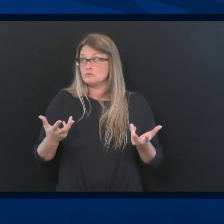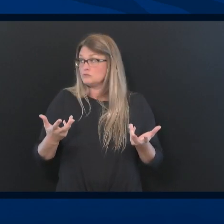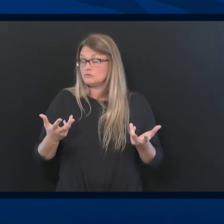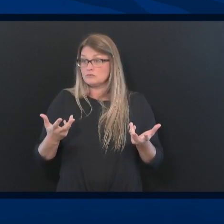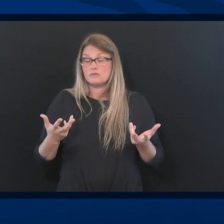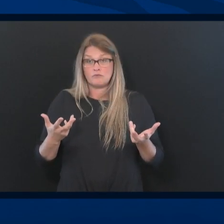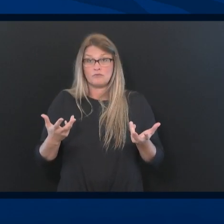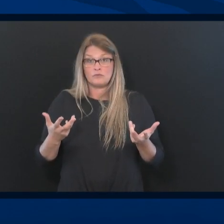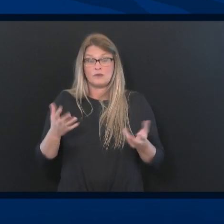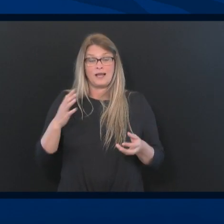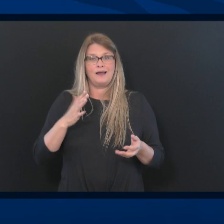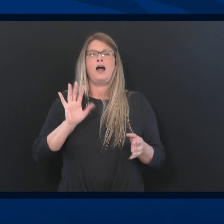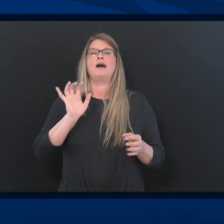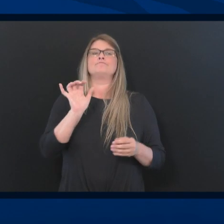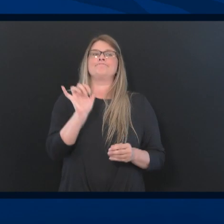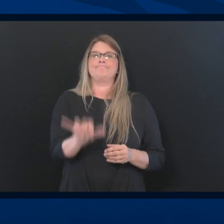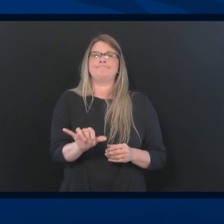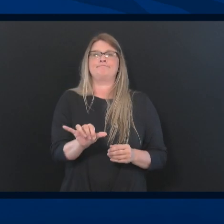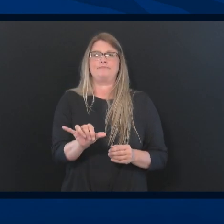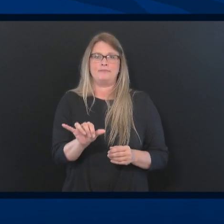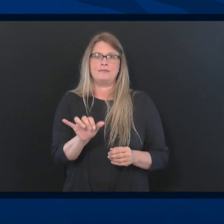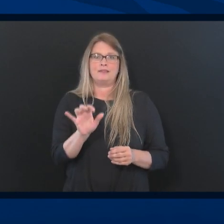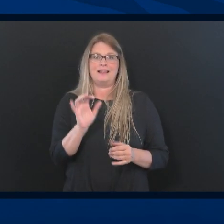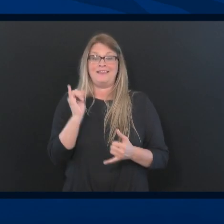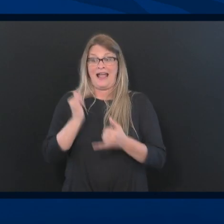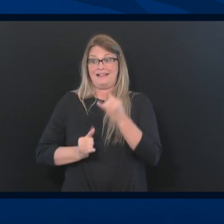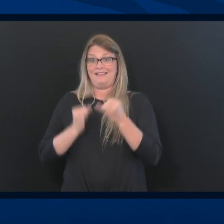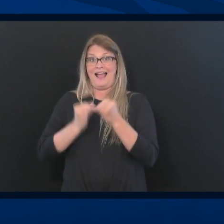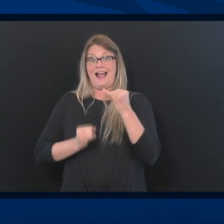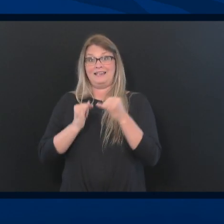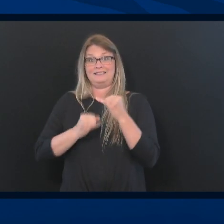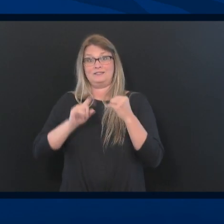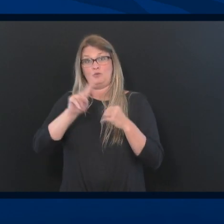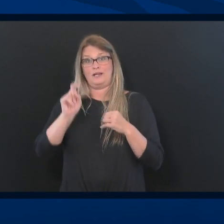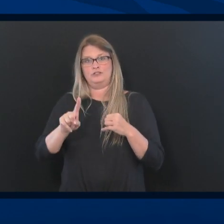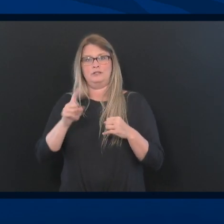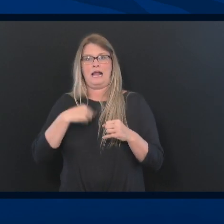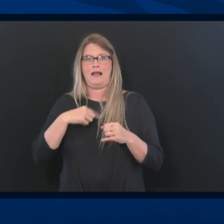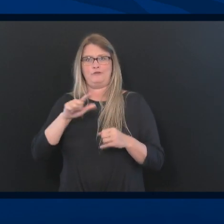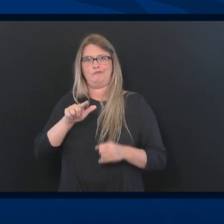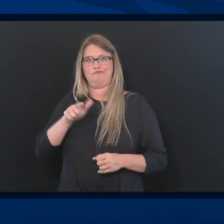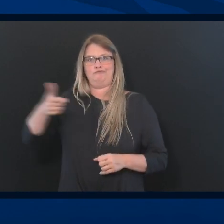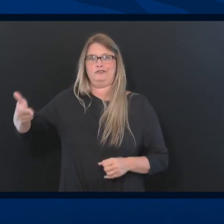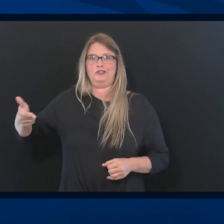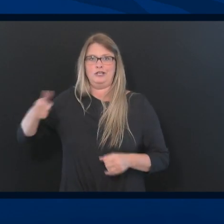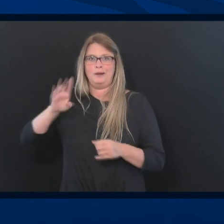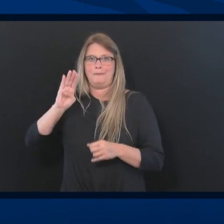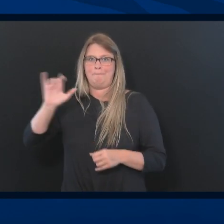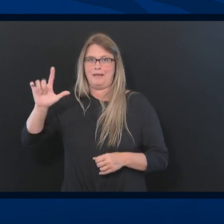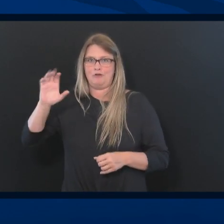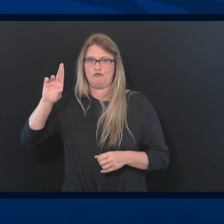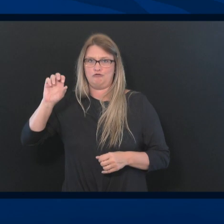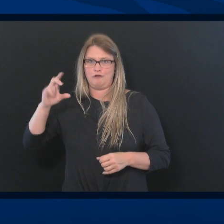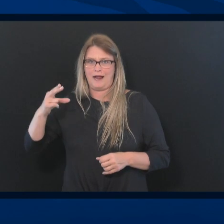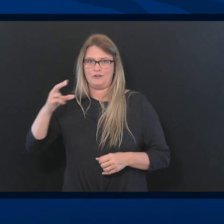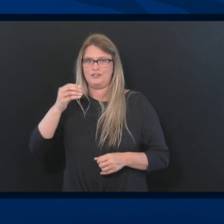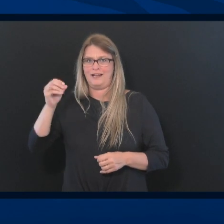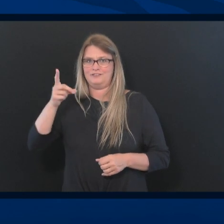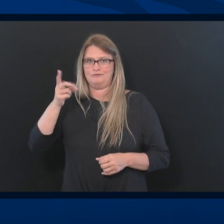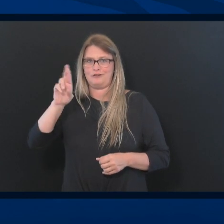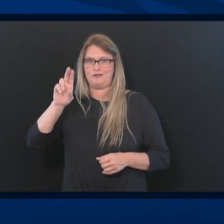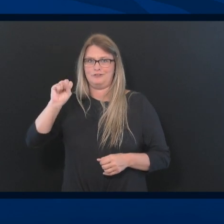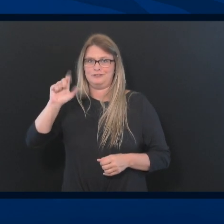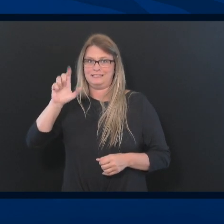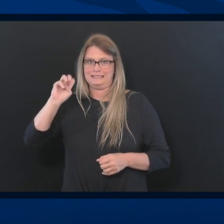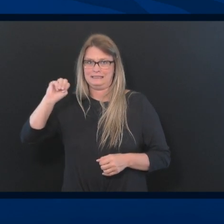the question, Mark, we're definitely going to have to go, to Bill Krause and Dr. Slimp. The first half